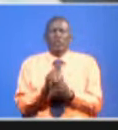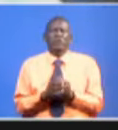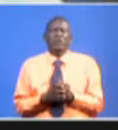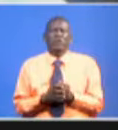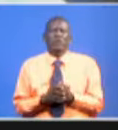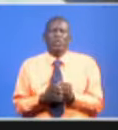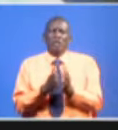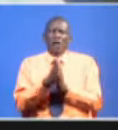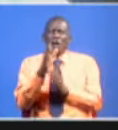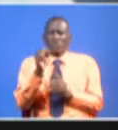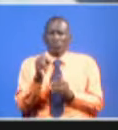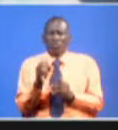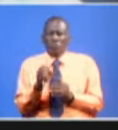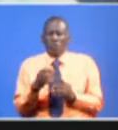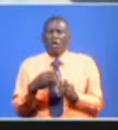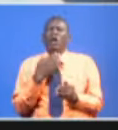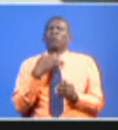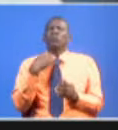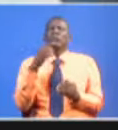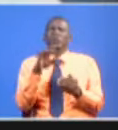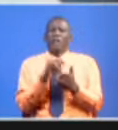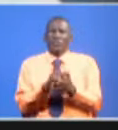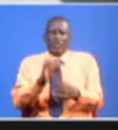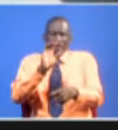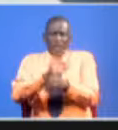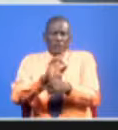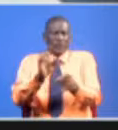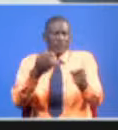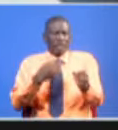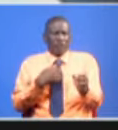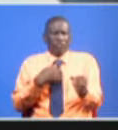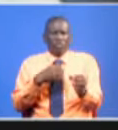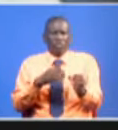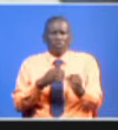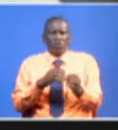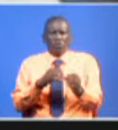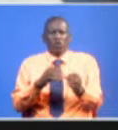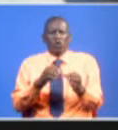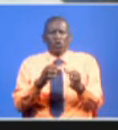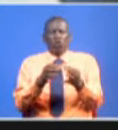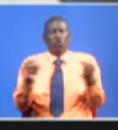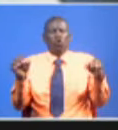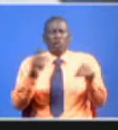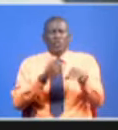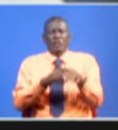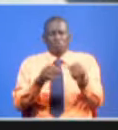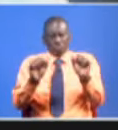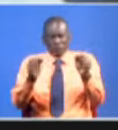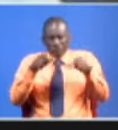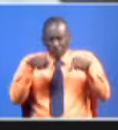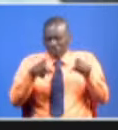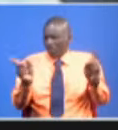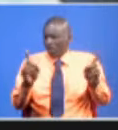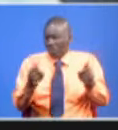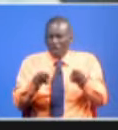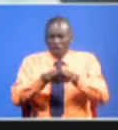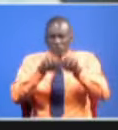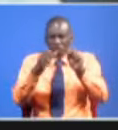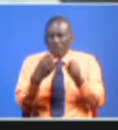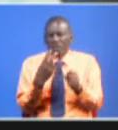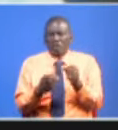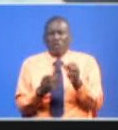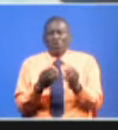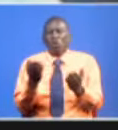And so I would say the church does not have, such a long time to redeem itself. As you can see, when the